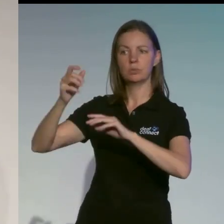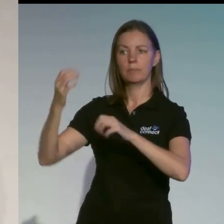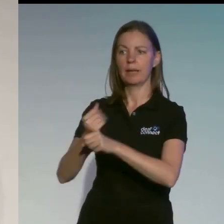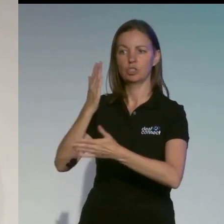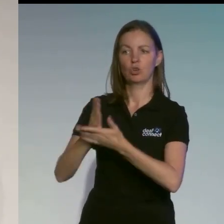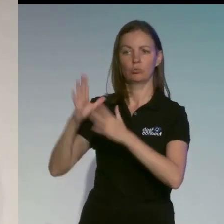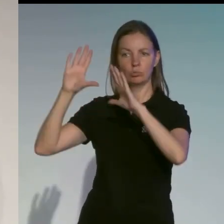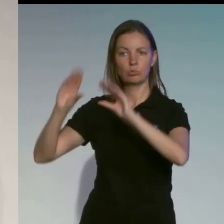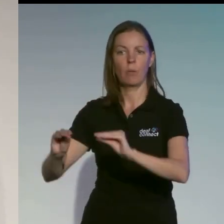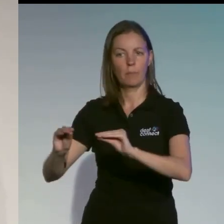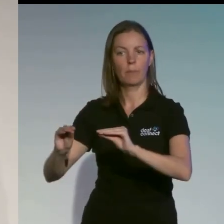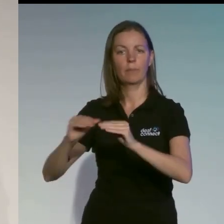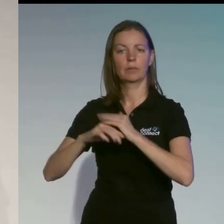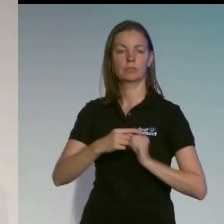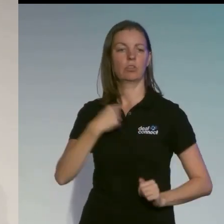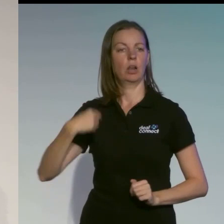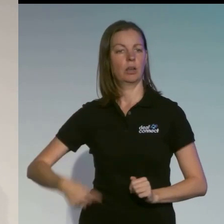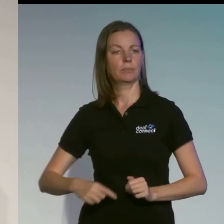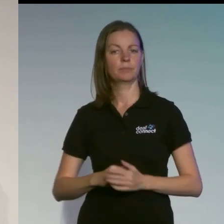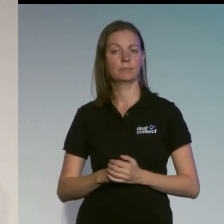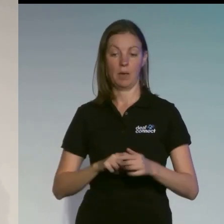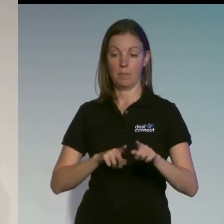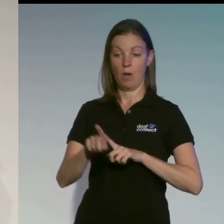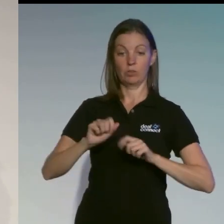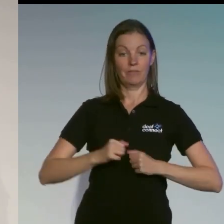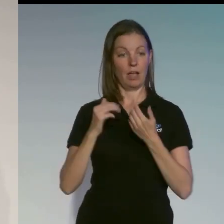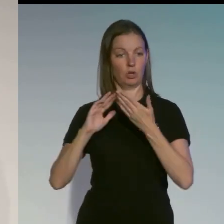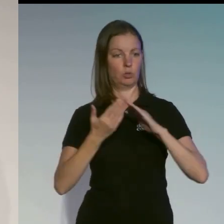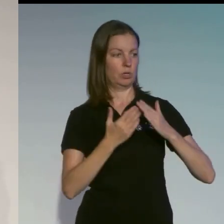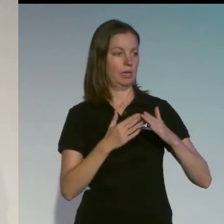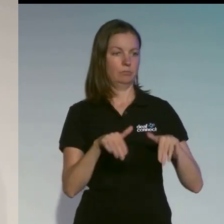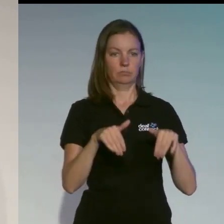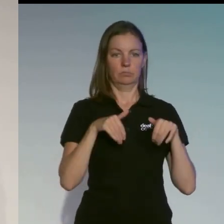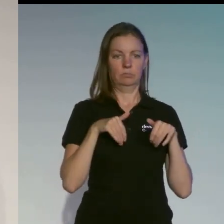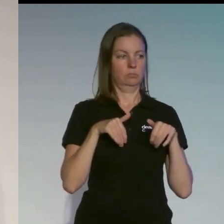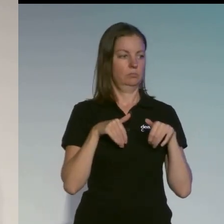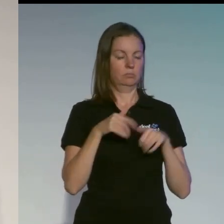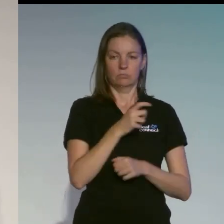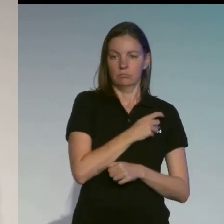China. But most of our community members, they're afraid to come out. They